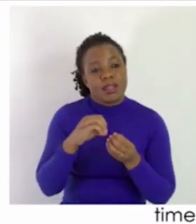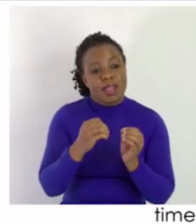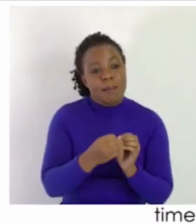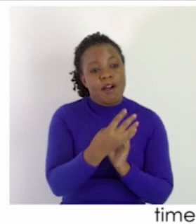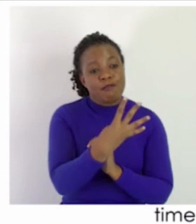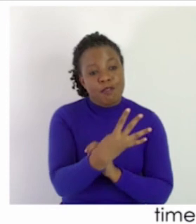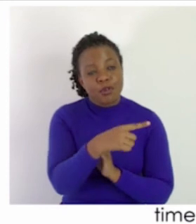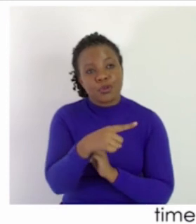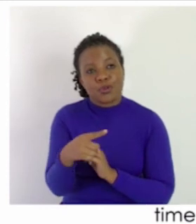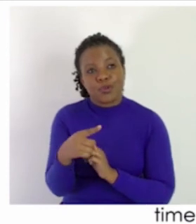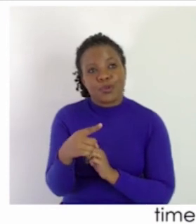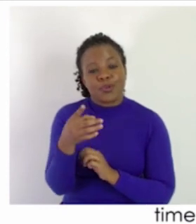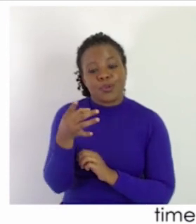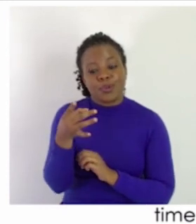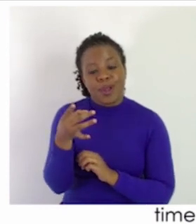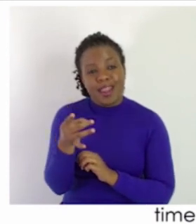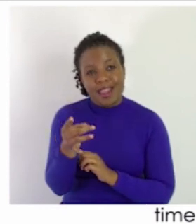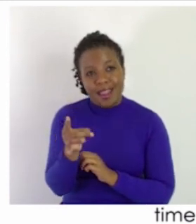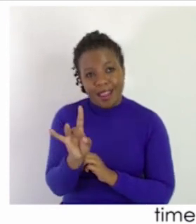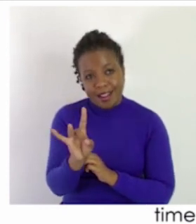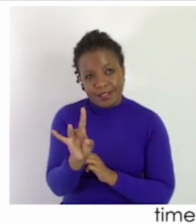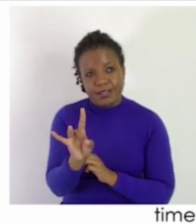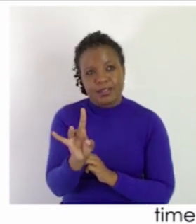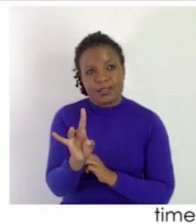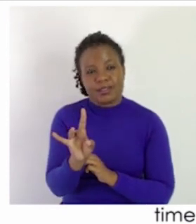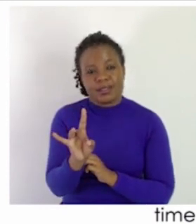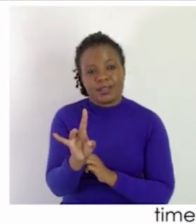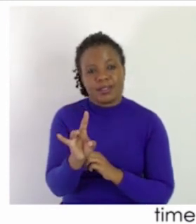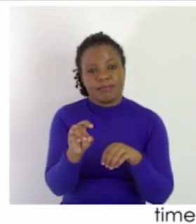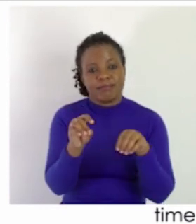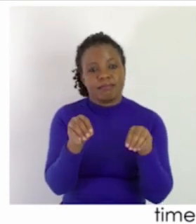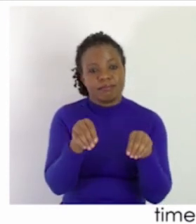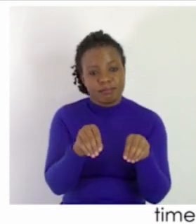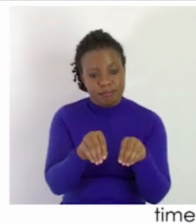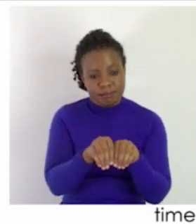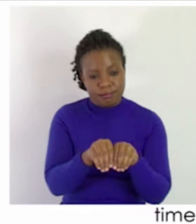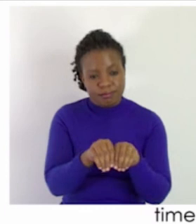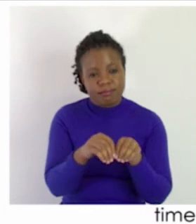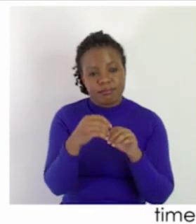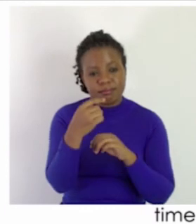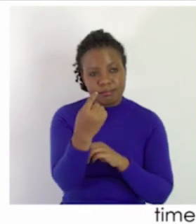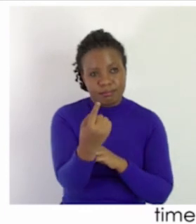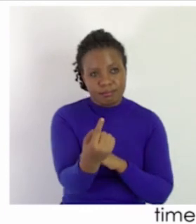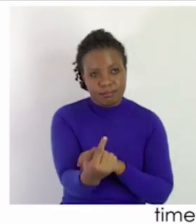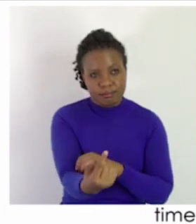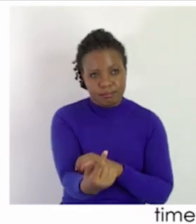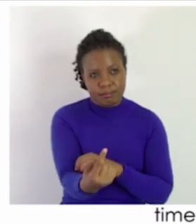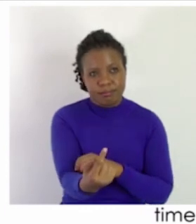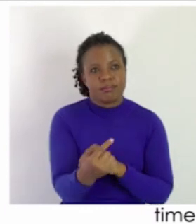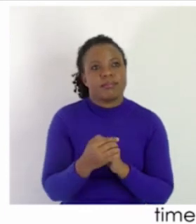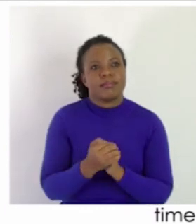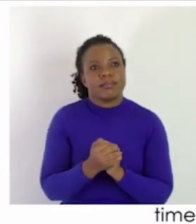number 4 to number 8 is for you to do in your